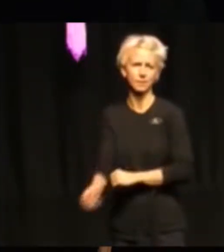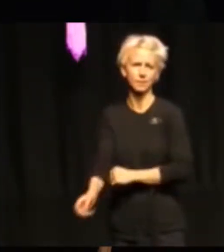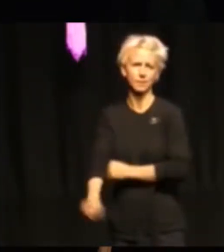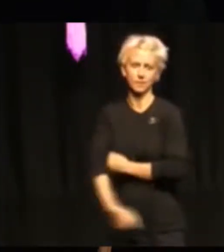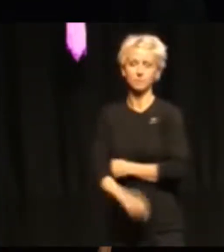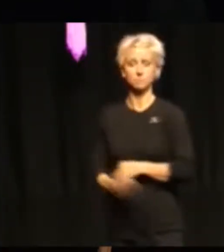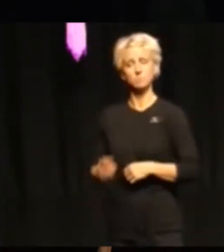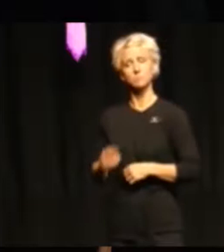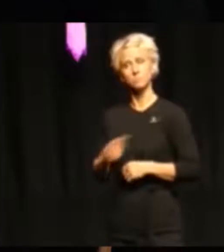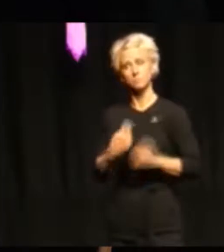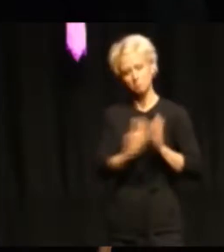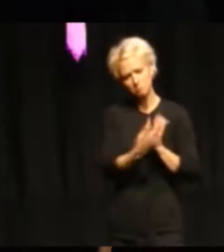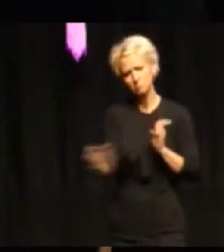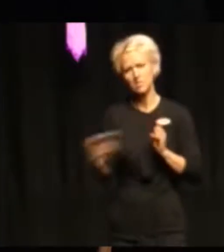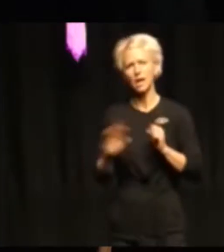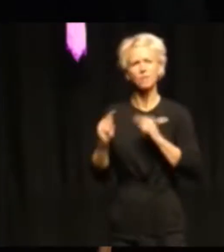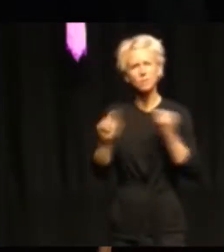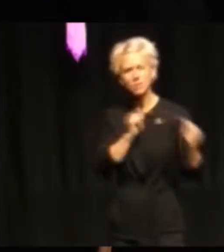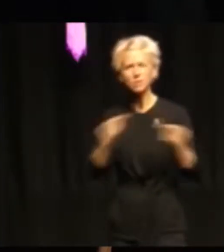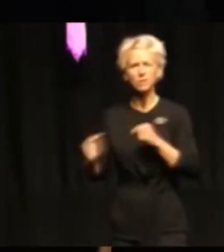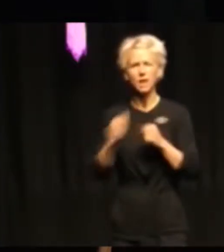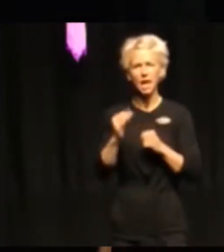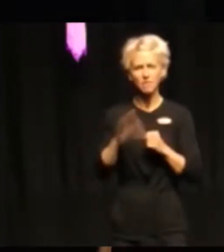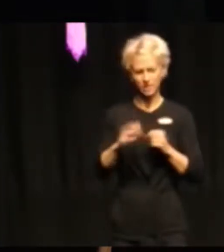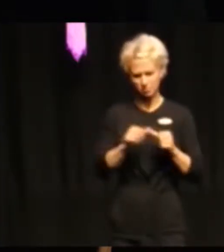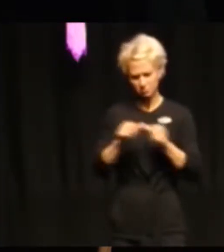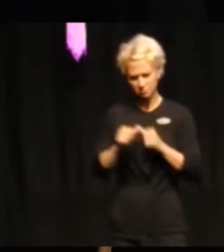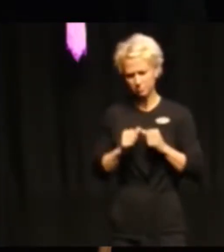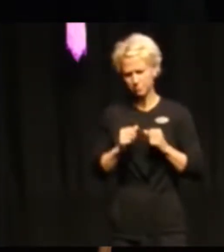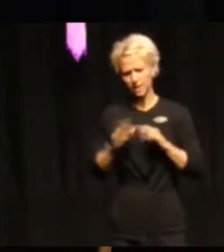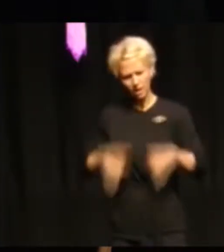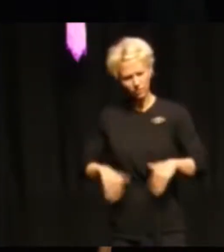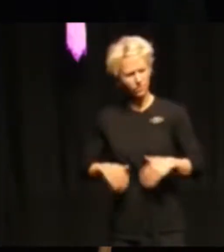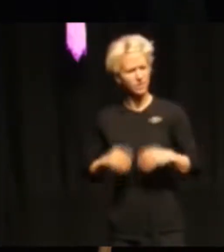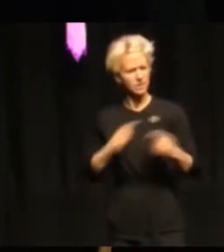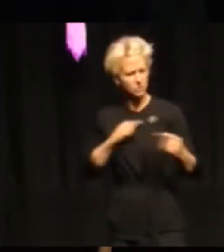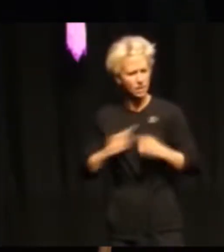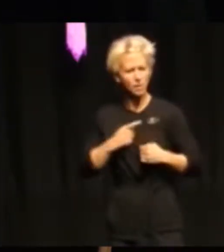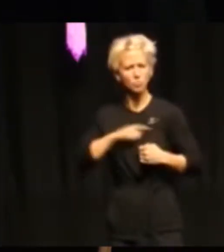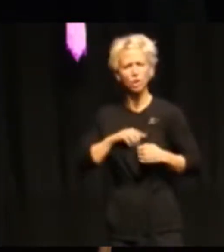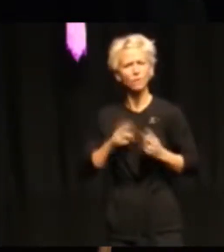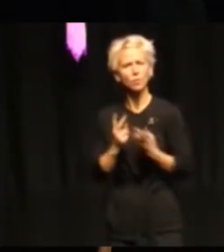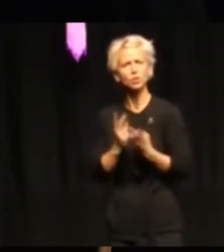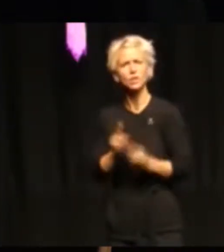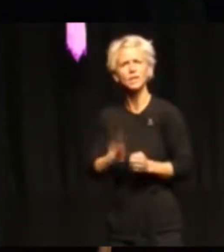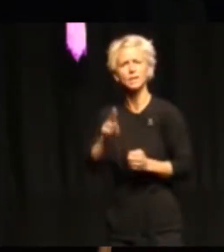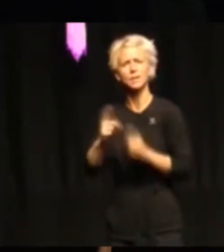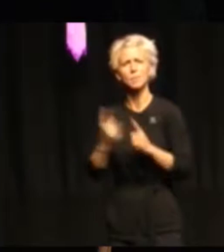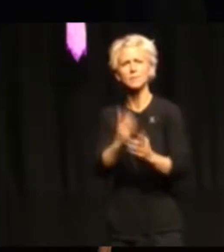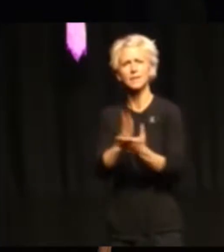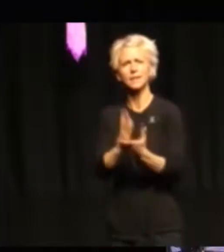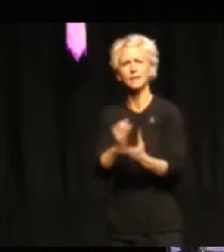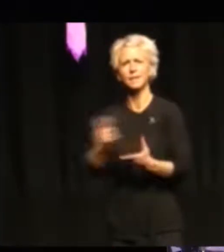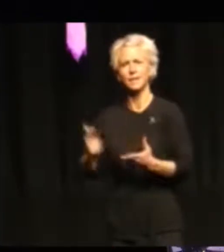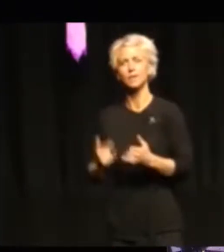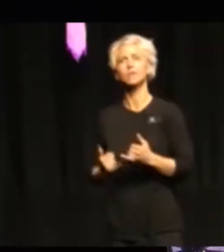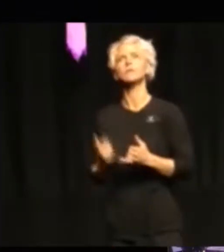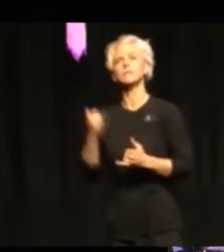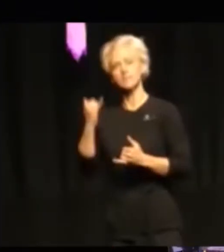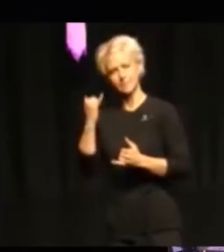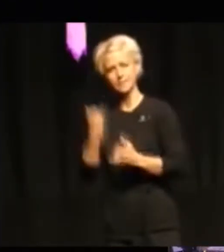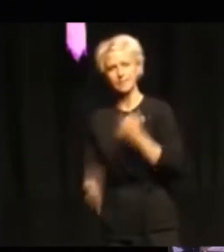So they had a lot of debate among themselves about what these core human rights should be. And in the end, they included what we